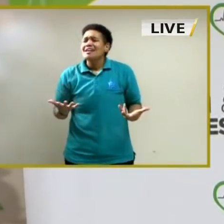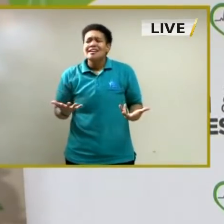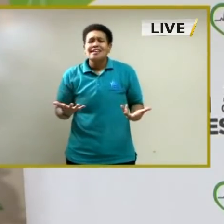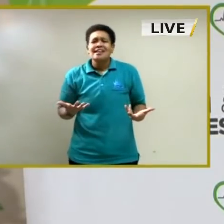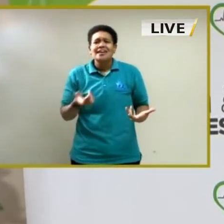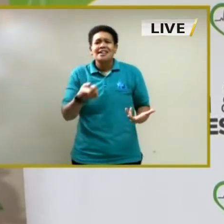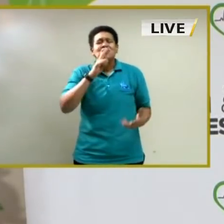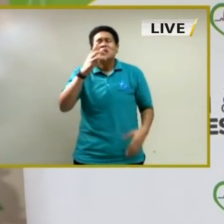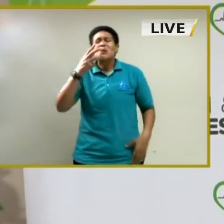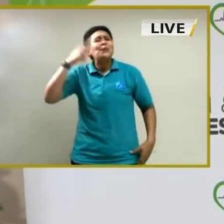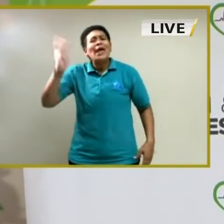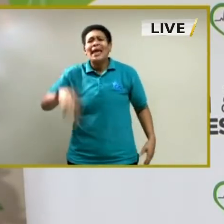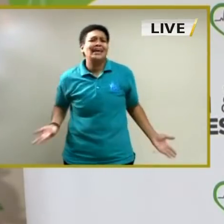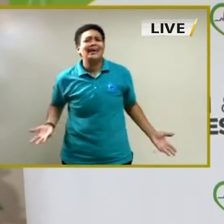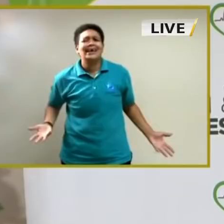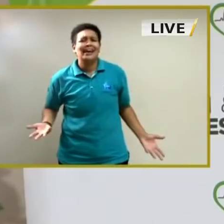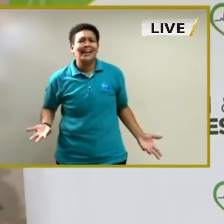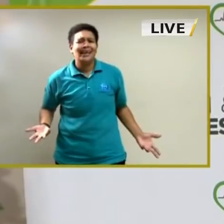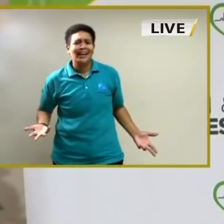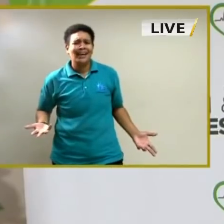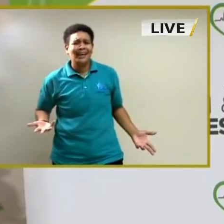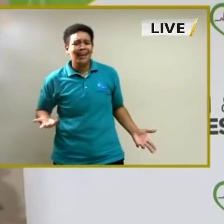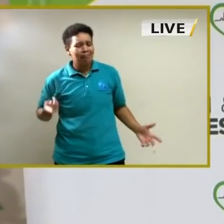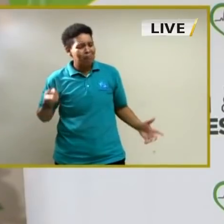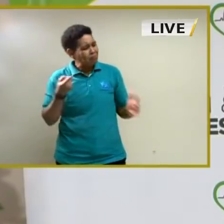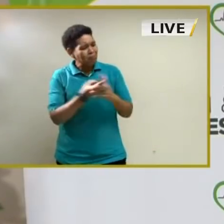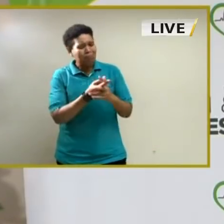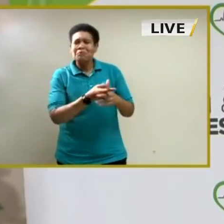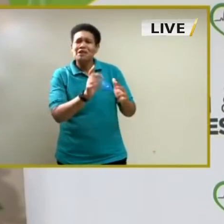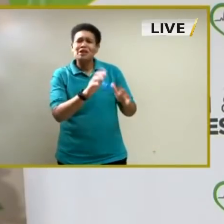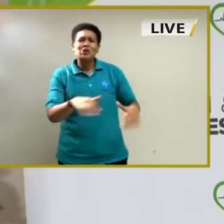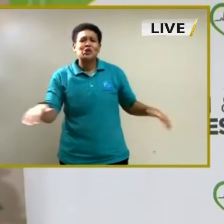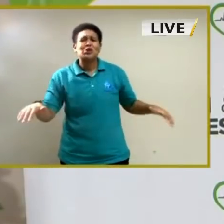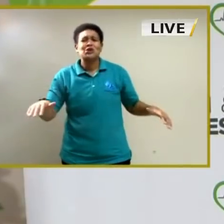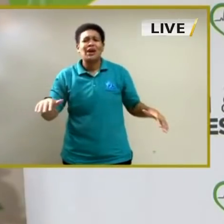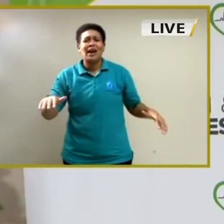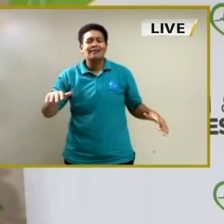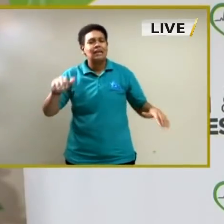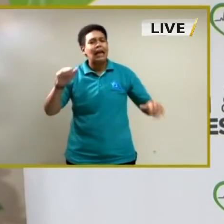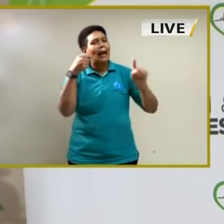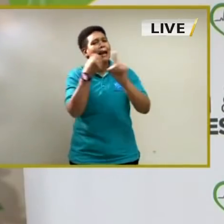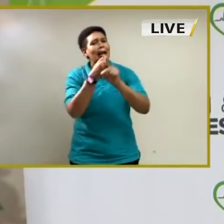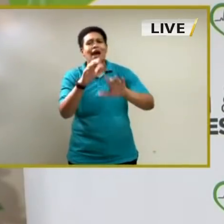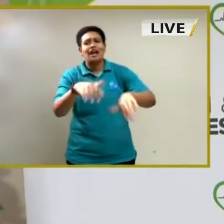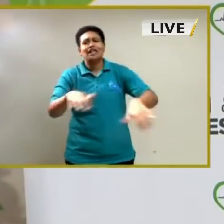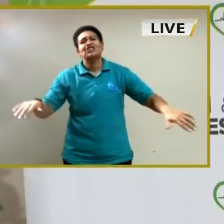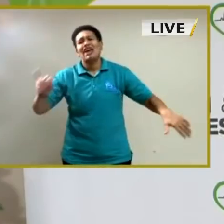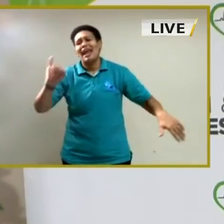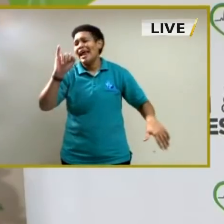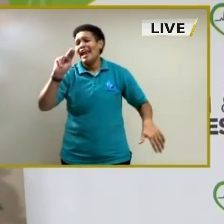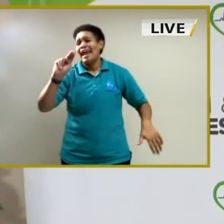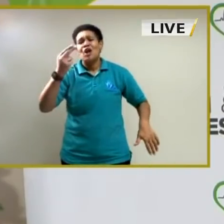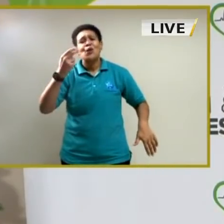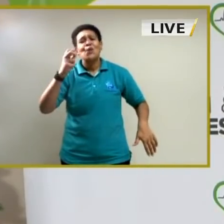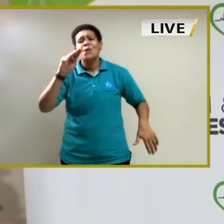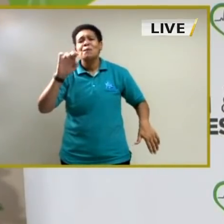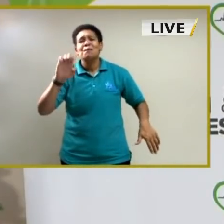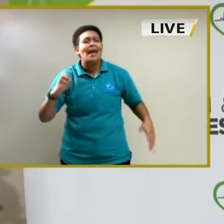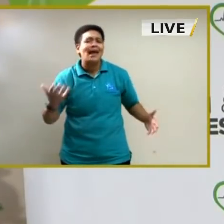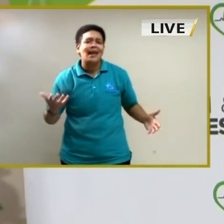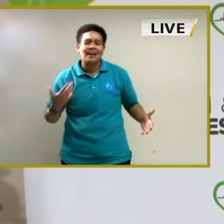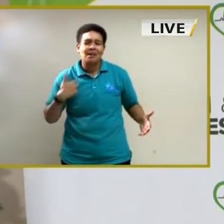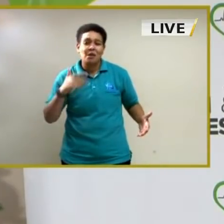a cruel and inhumane component of the COVID pandemic. And we're going to